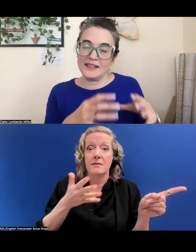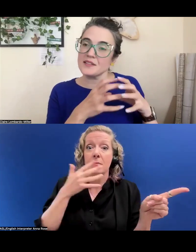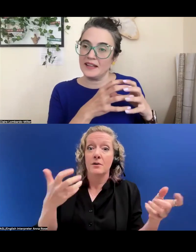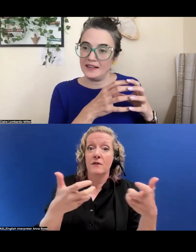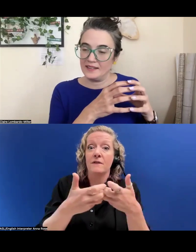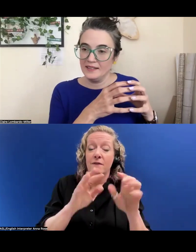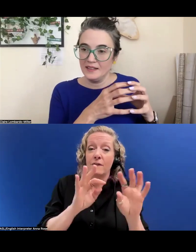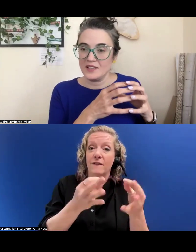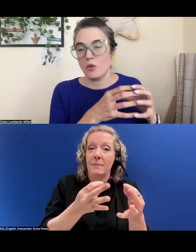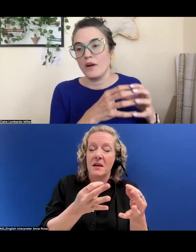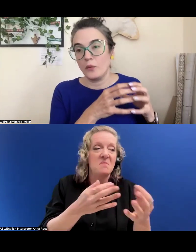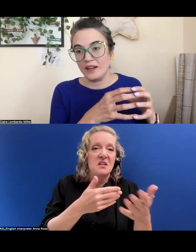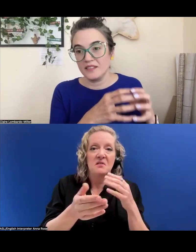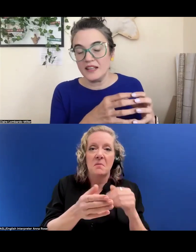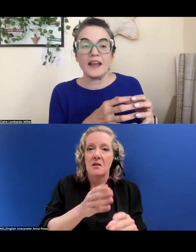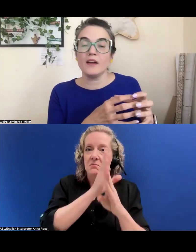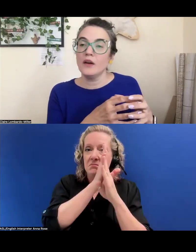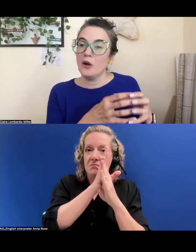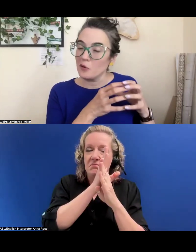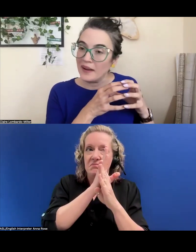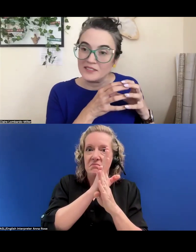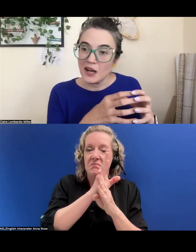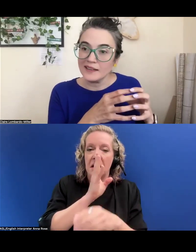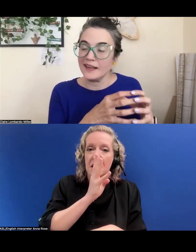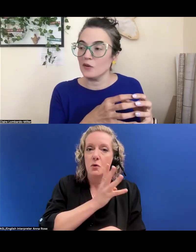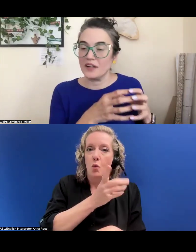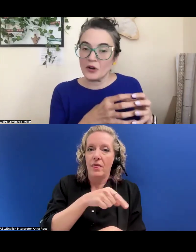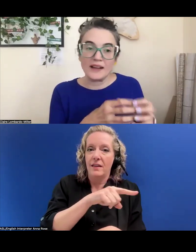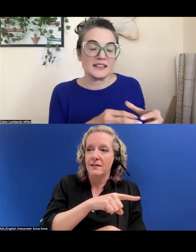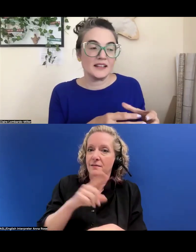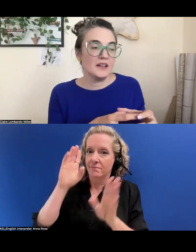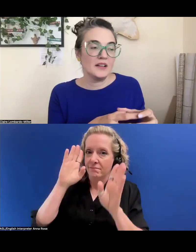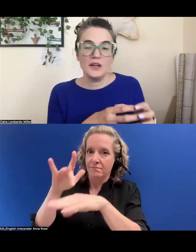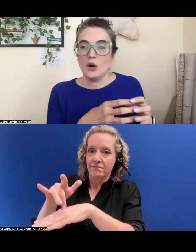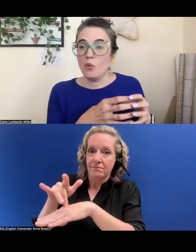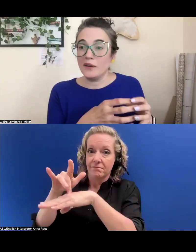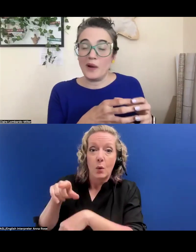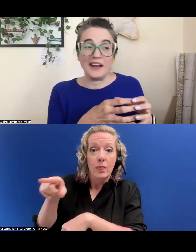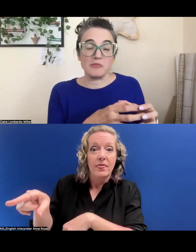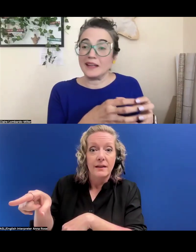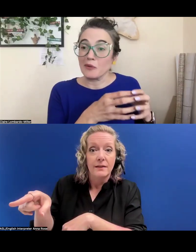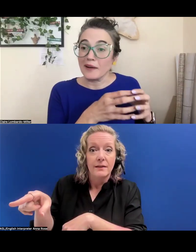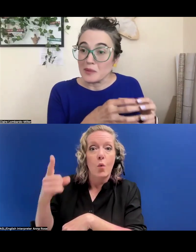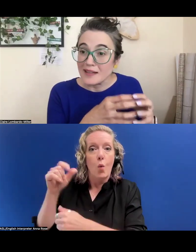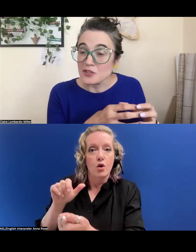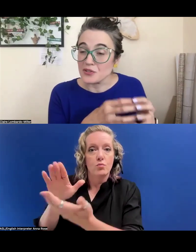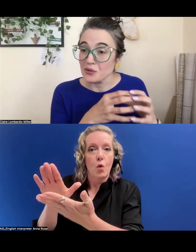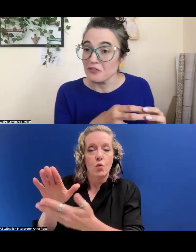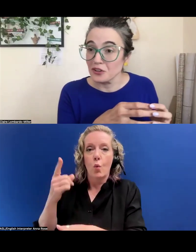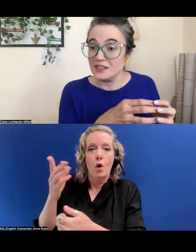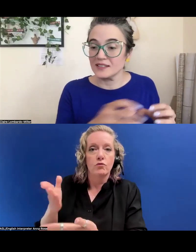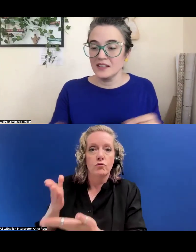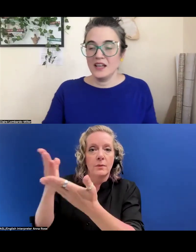get insulated into one way of thinking, one way of talking or interacting, one way of making recommendations